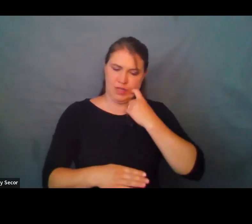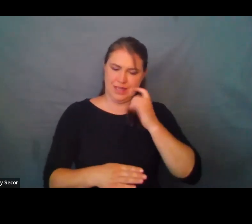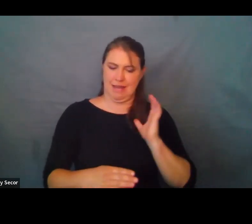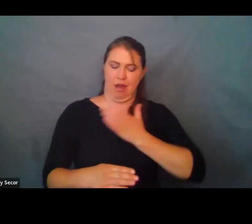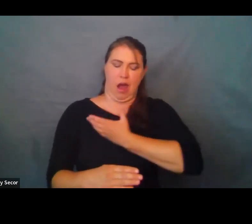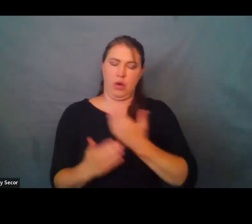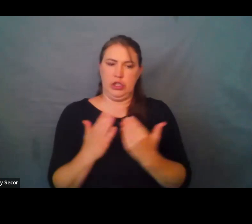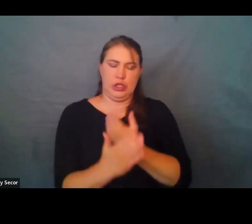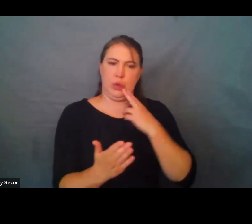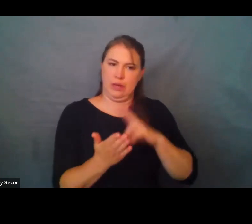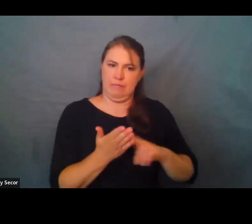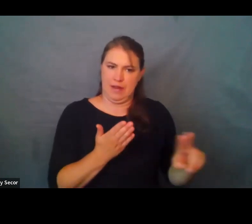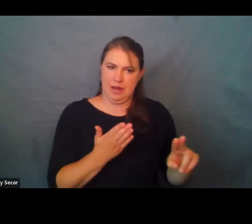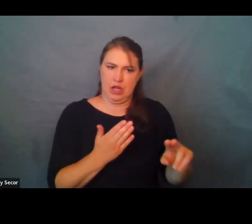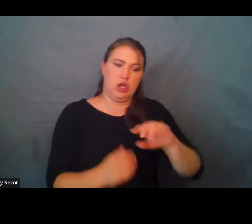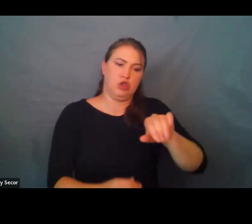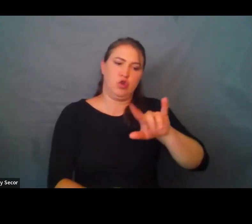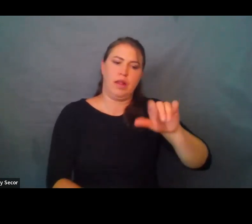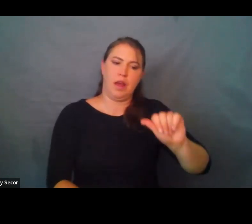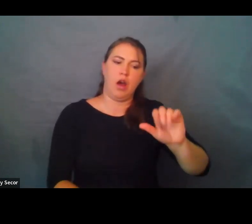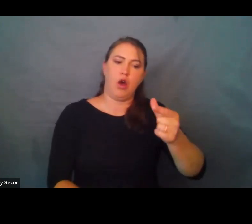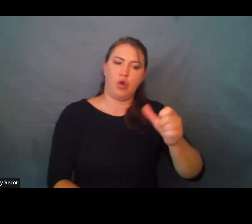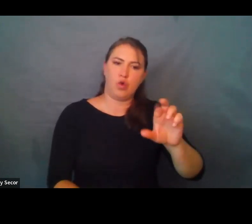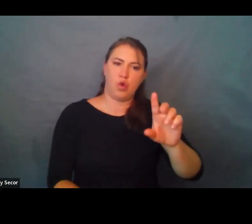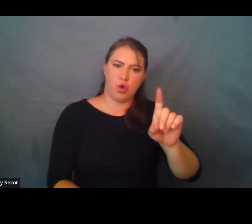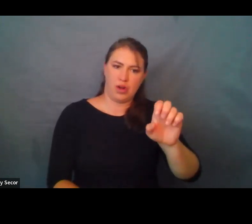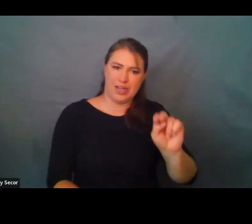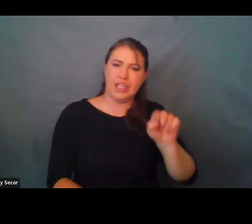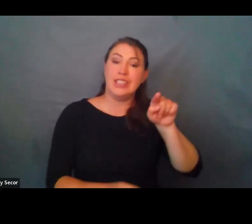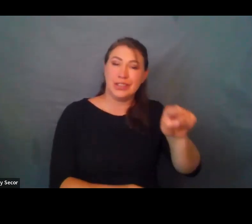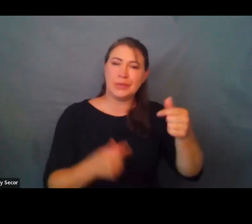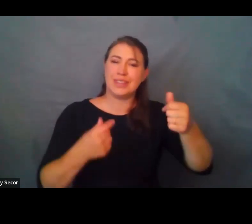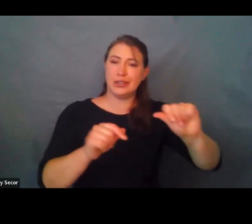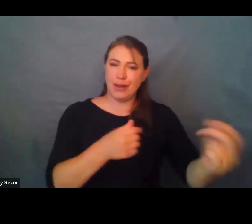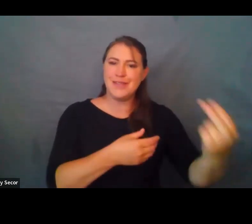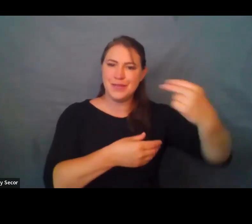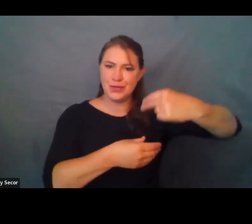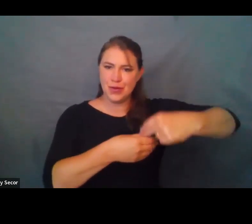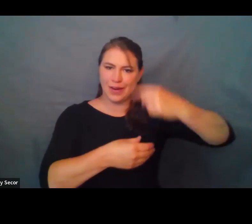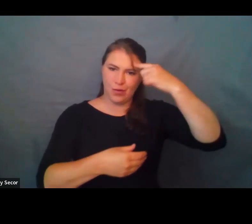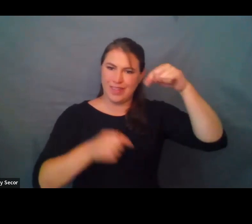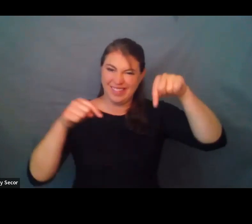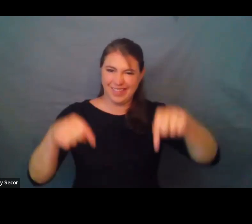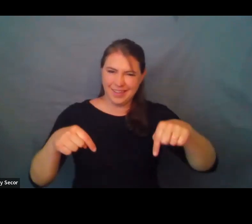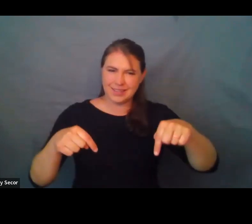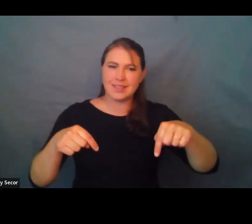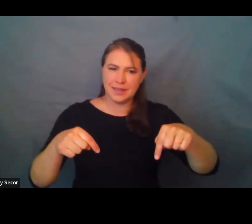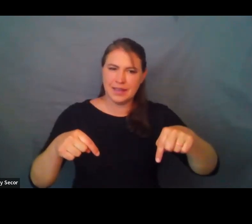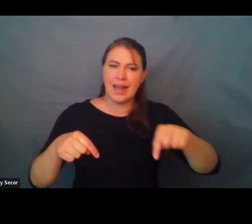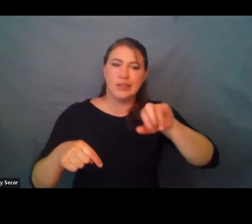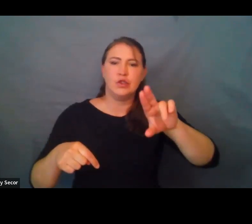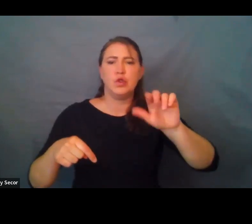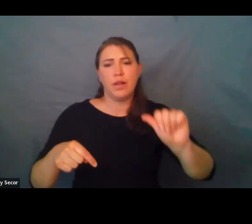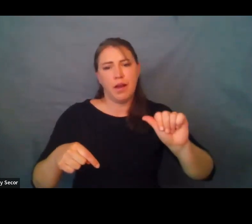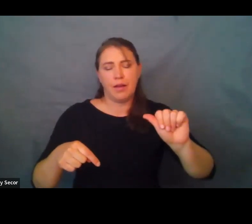and FHA Commissioner, Julia Gordon, was planning on joining us for this opening session. And indeed, Julia was looking